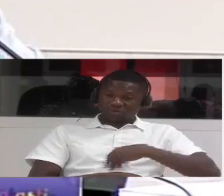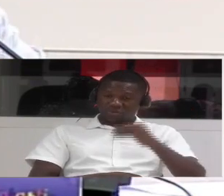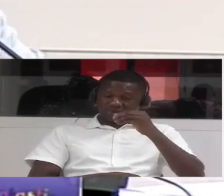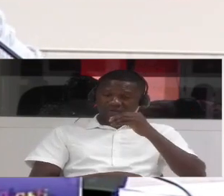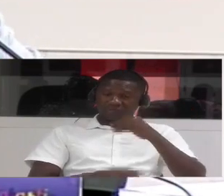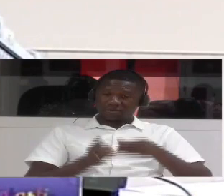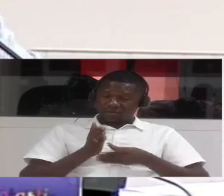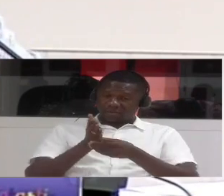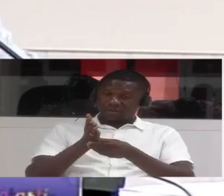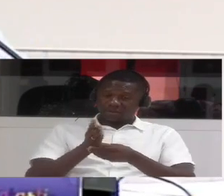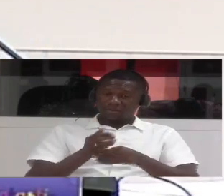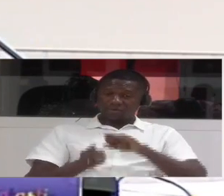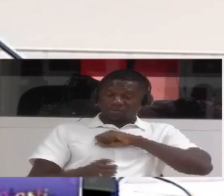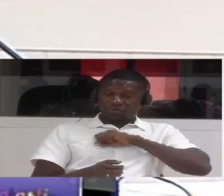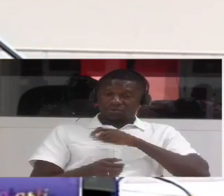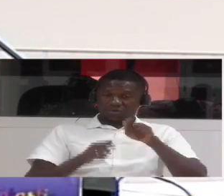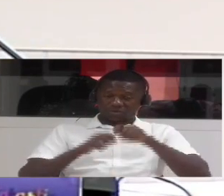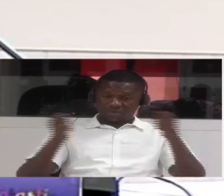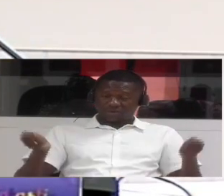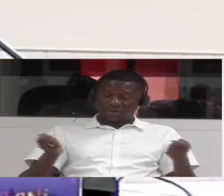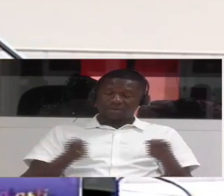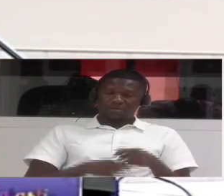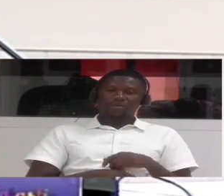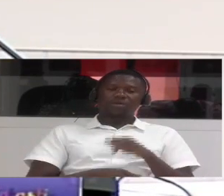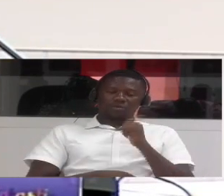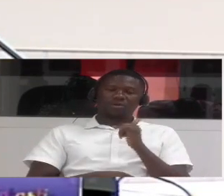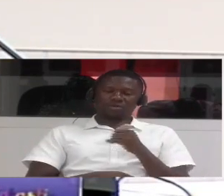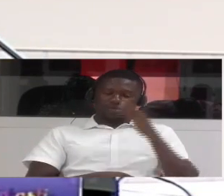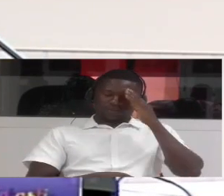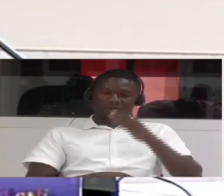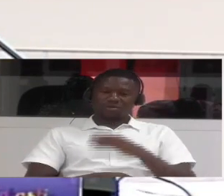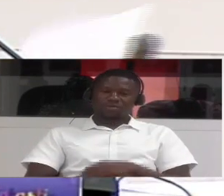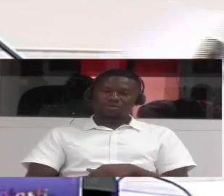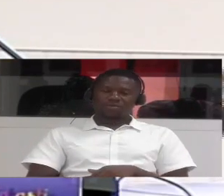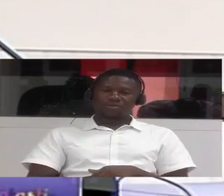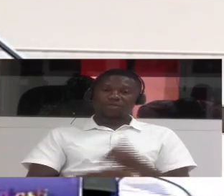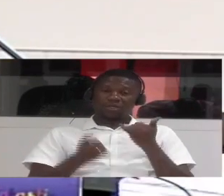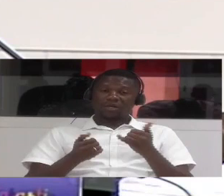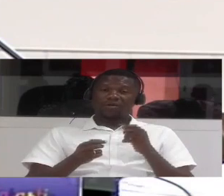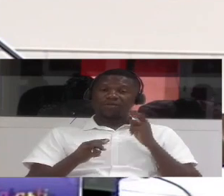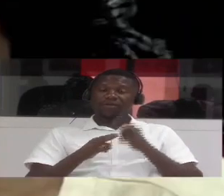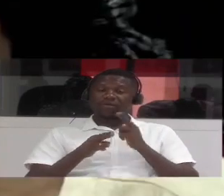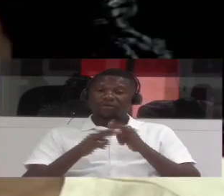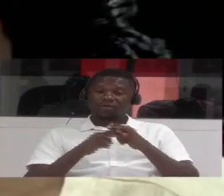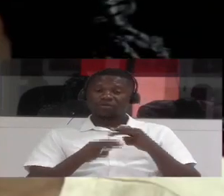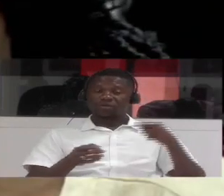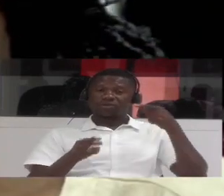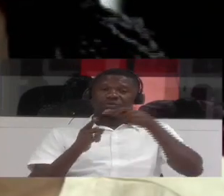The son of the proprietor, yes, okay, yeah. Okay, thank you. Now, Fast forward to